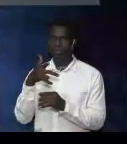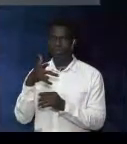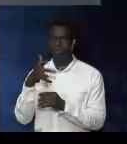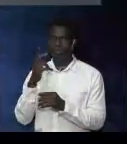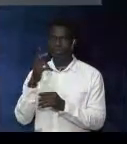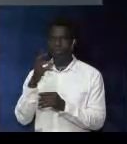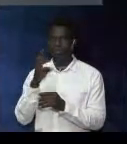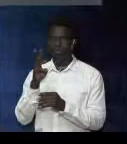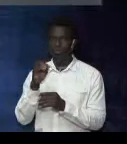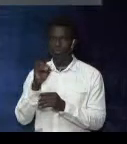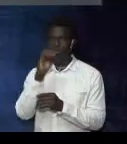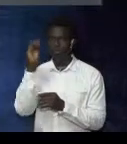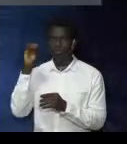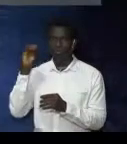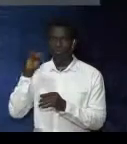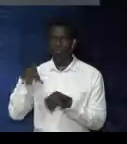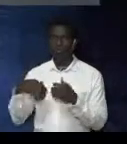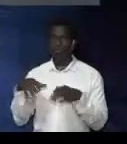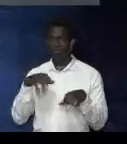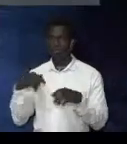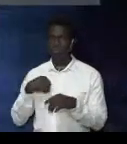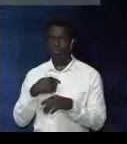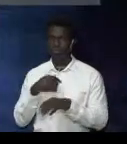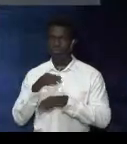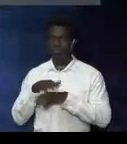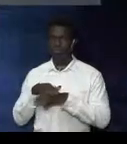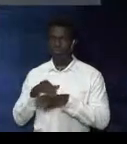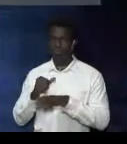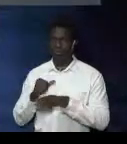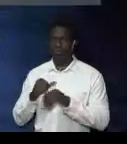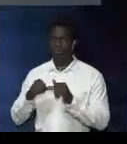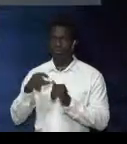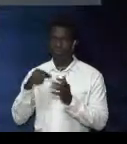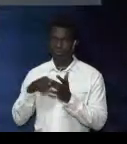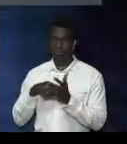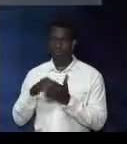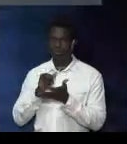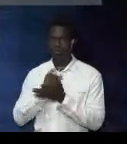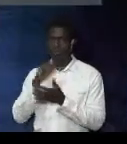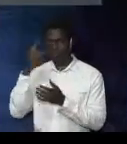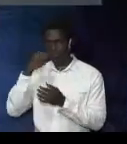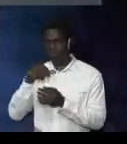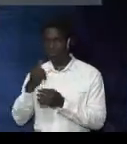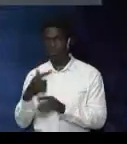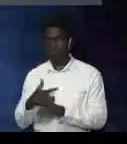360 degrees. How did you come about this? That is for another lesson, my friend.